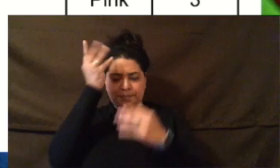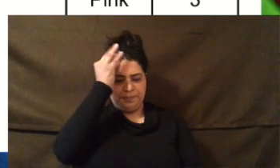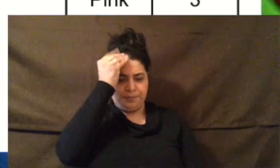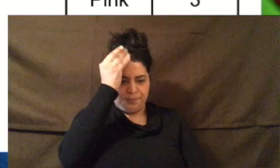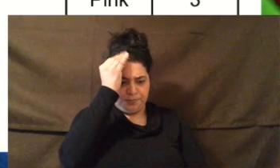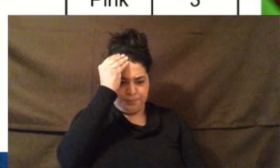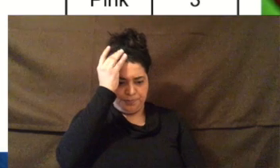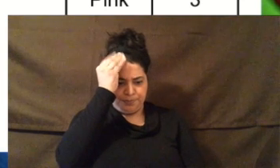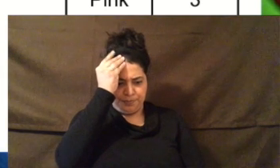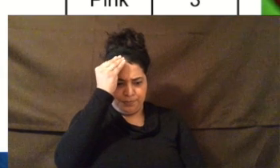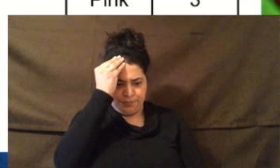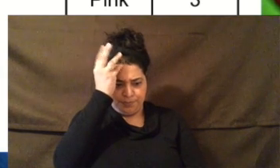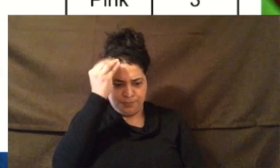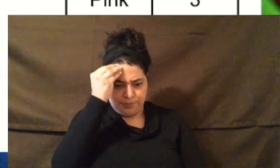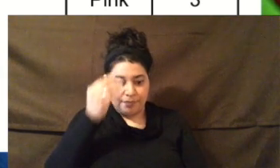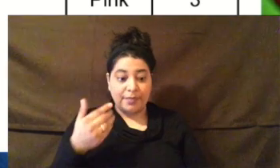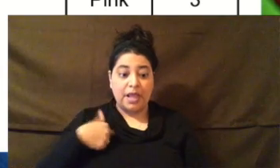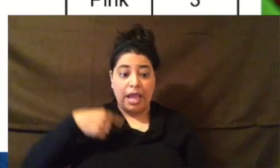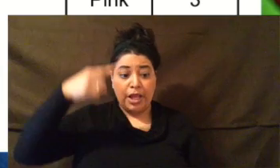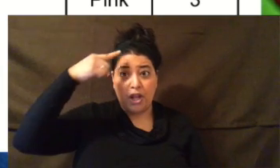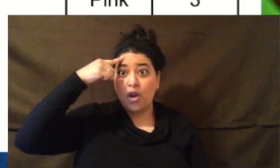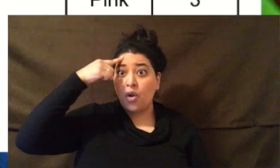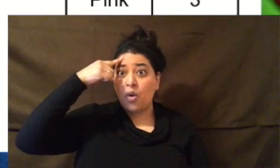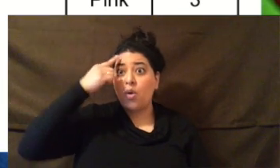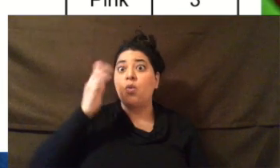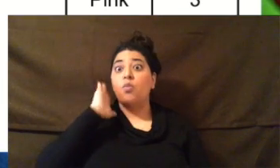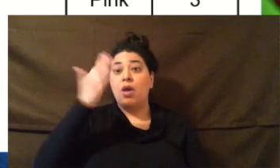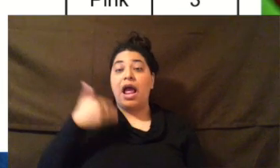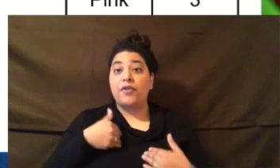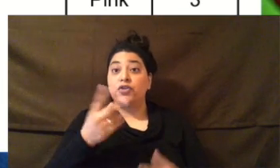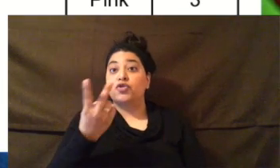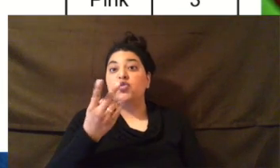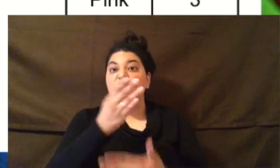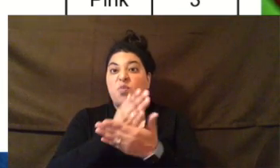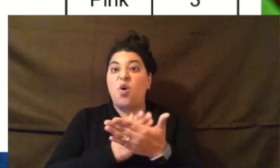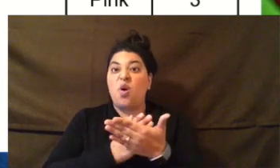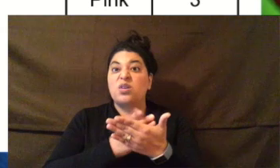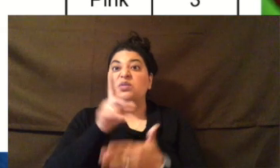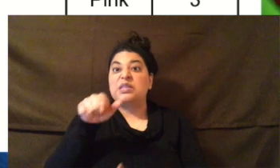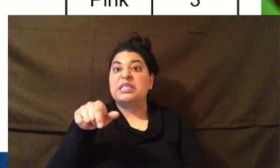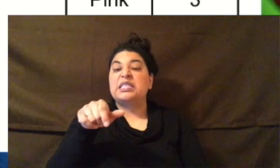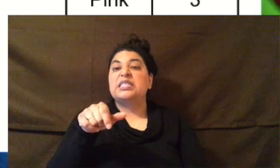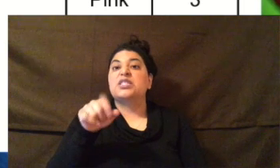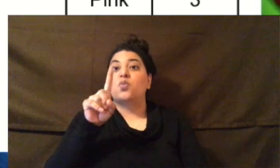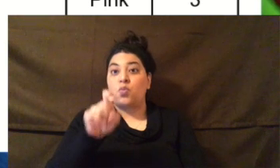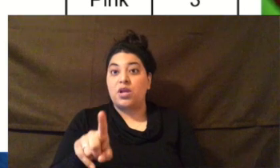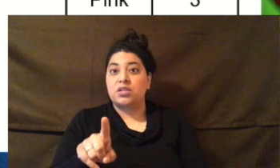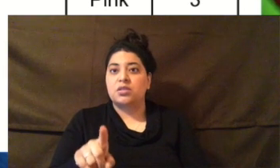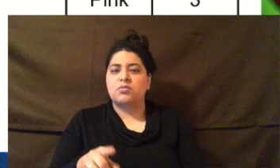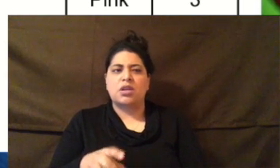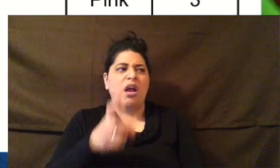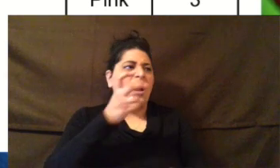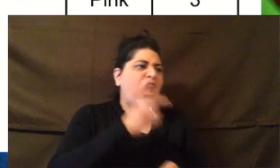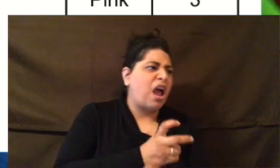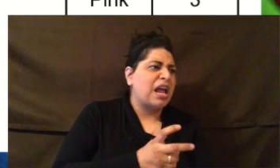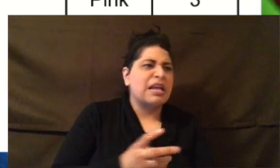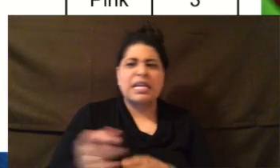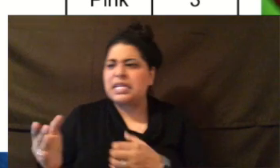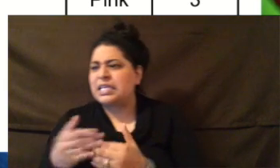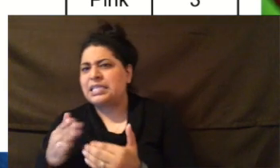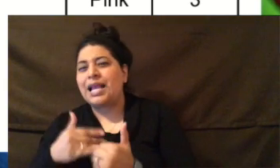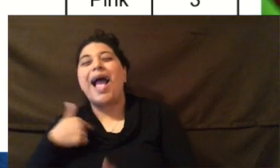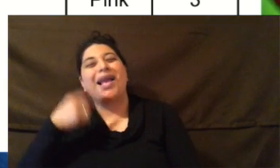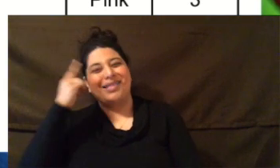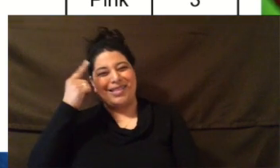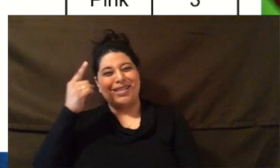putting on my math hat and I know that this is going to be a 2-step problem. Is it hard? Is it easy? I think it's going to be pretty